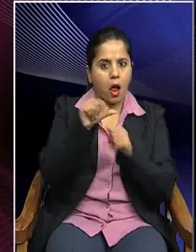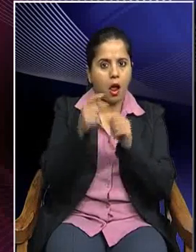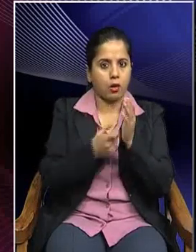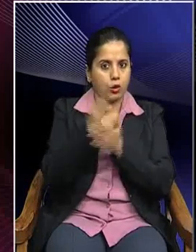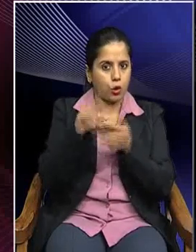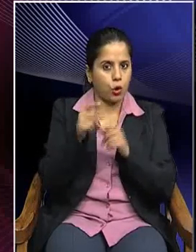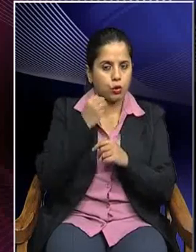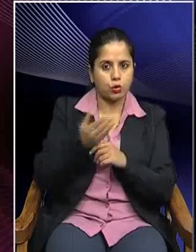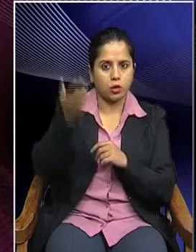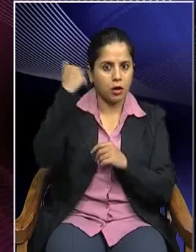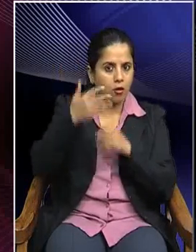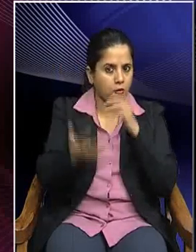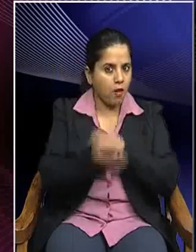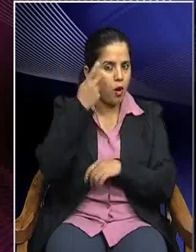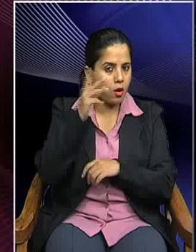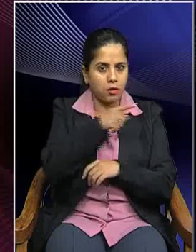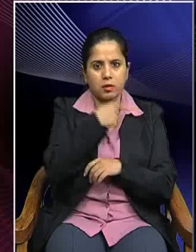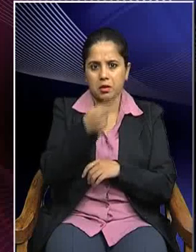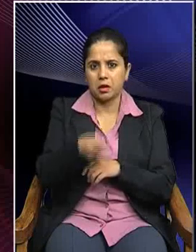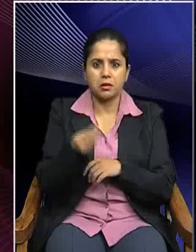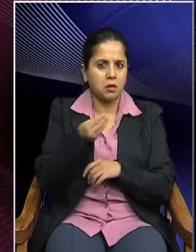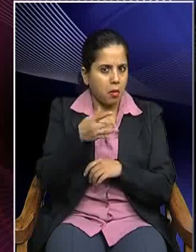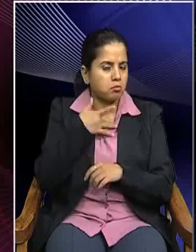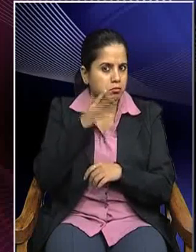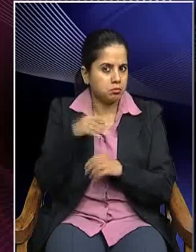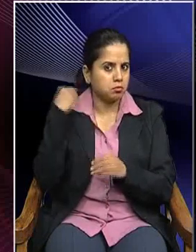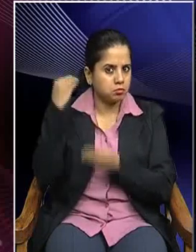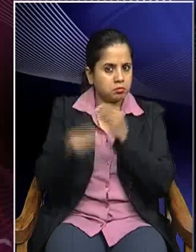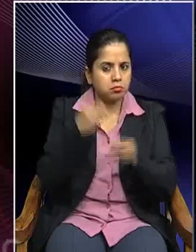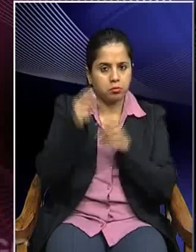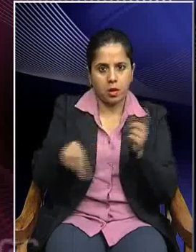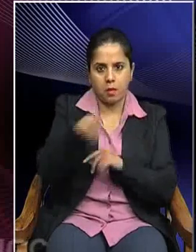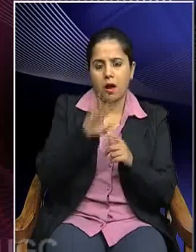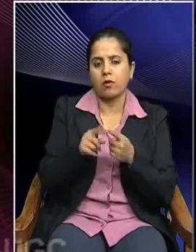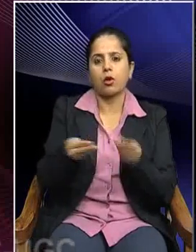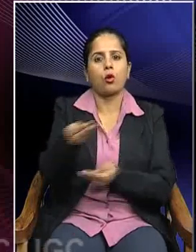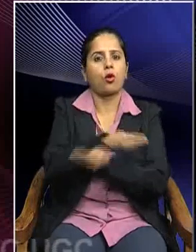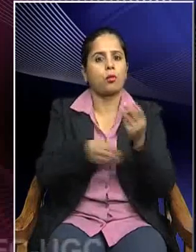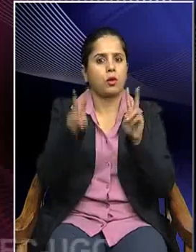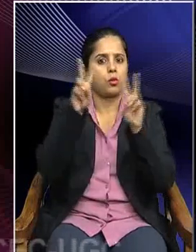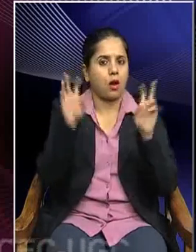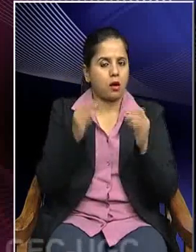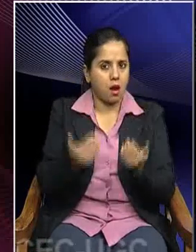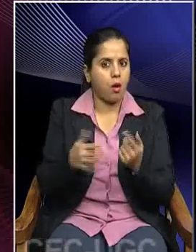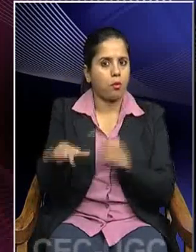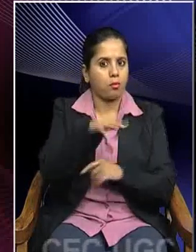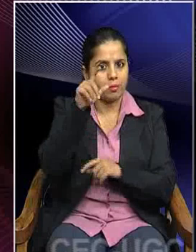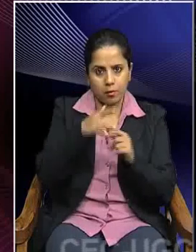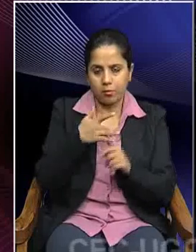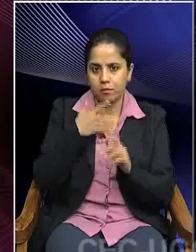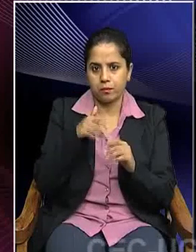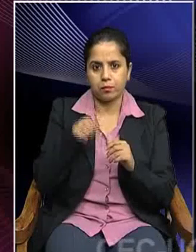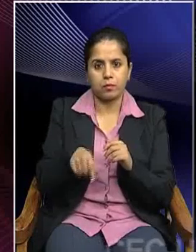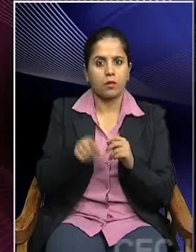findings, it seems that there is general prosperity in economic terms that is happening